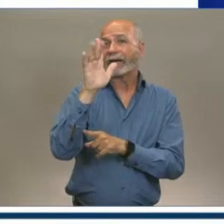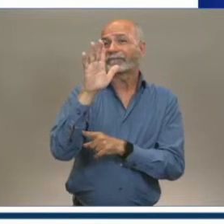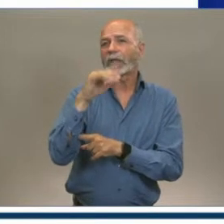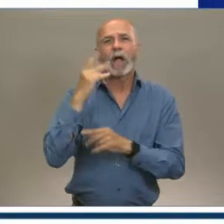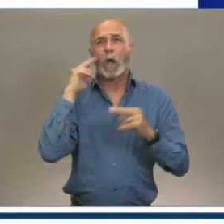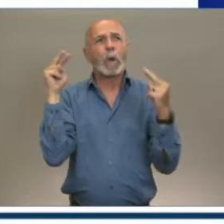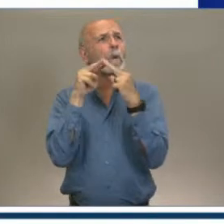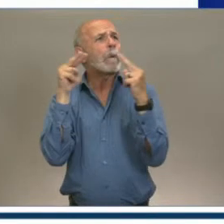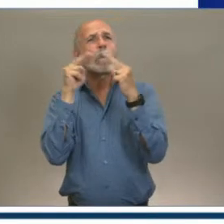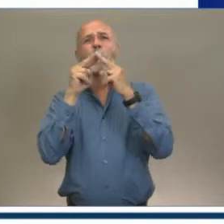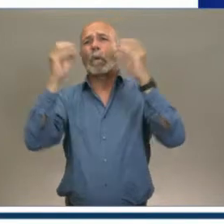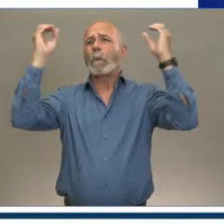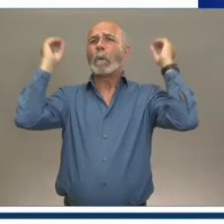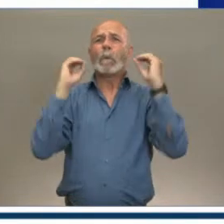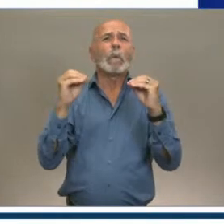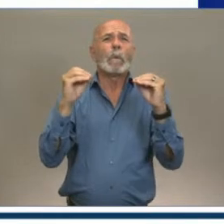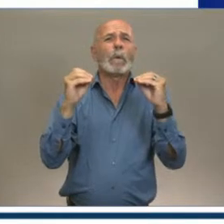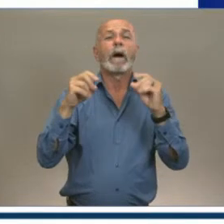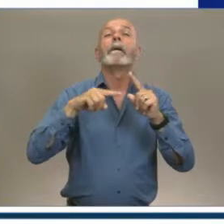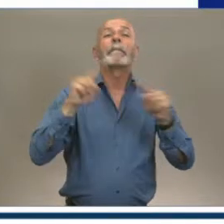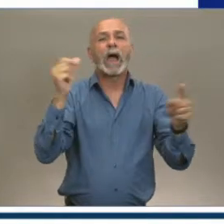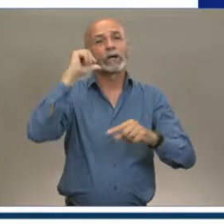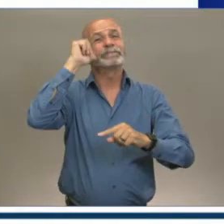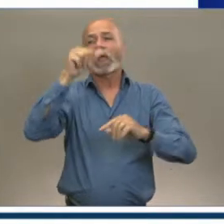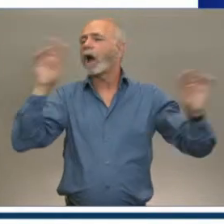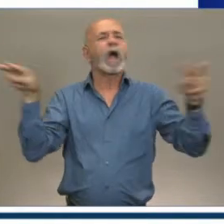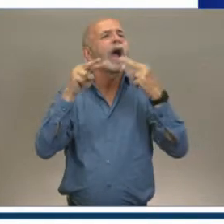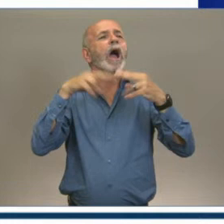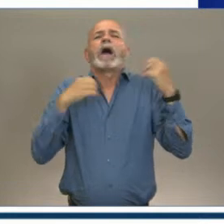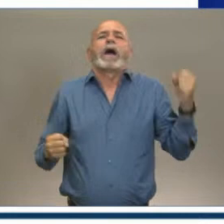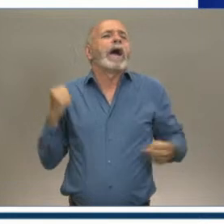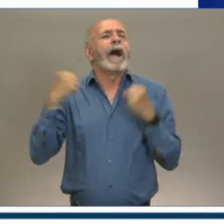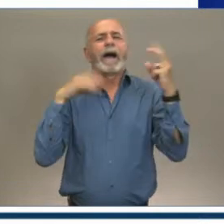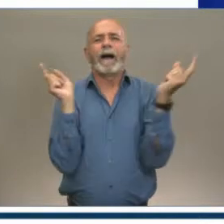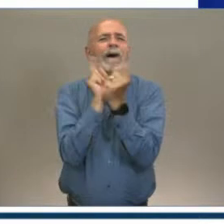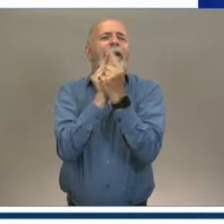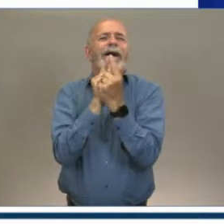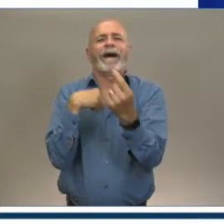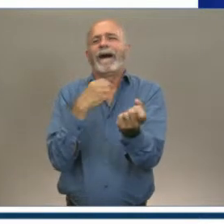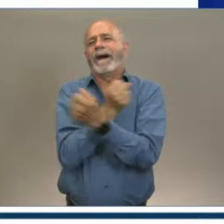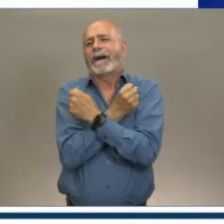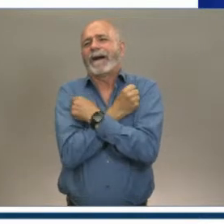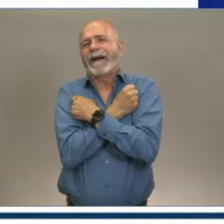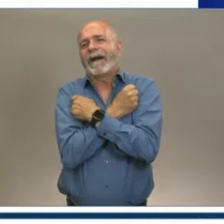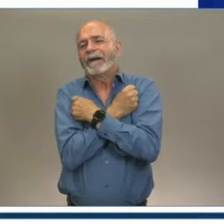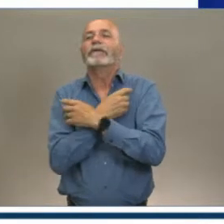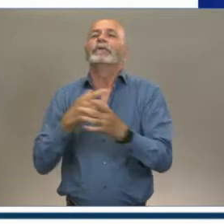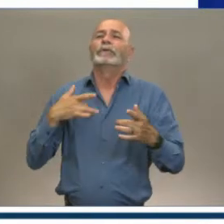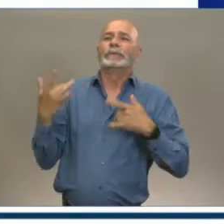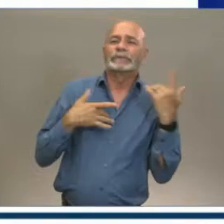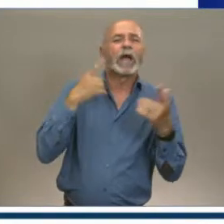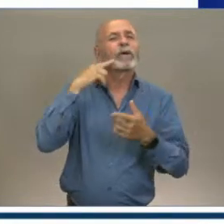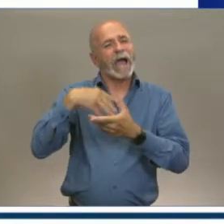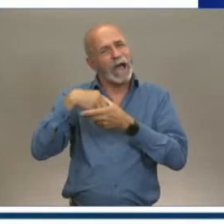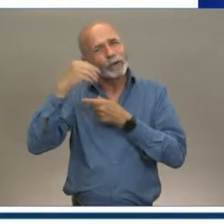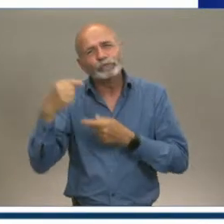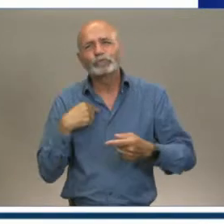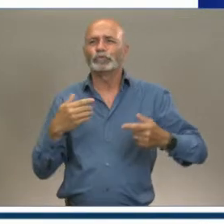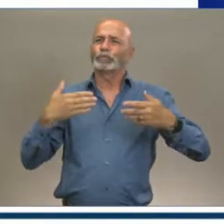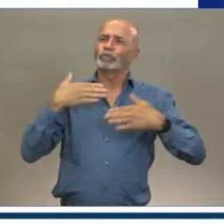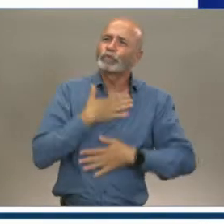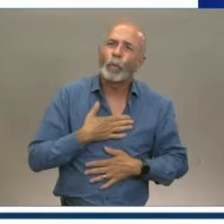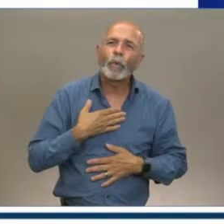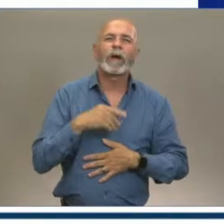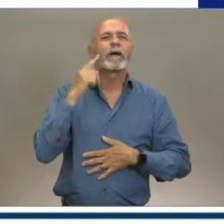hug. Enjoy your visits, and please try to get out into your province and enjoy and support your businesses, your main streets.